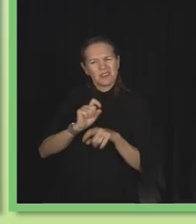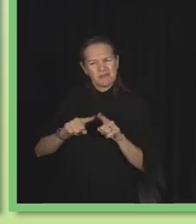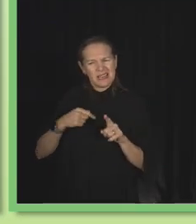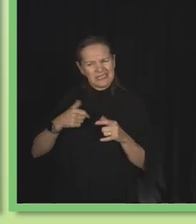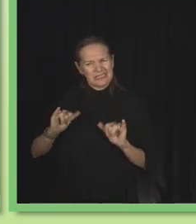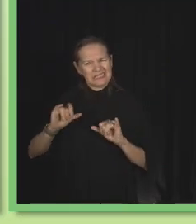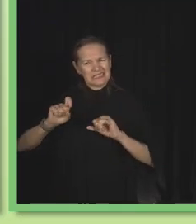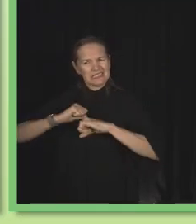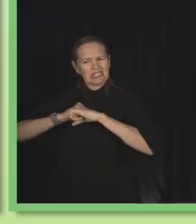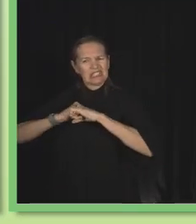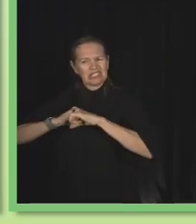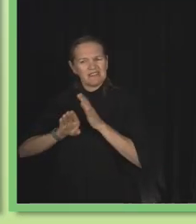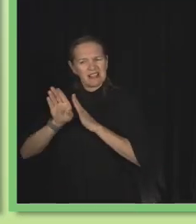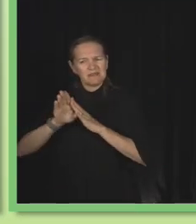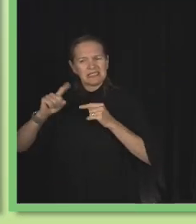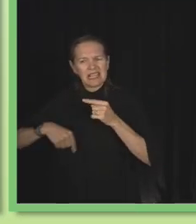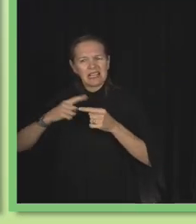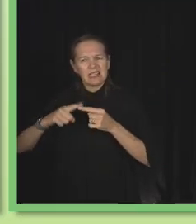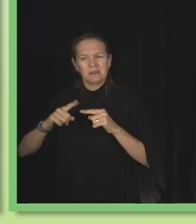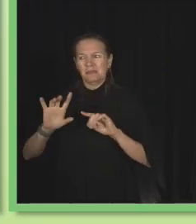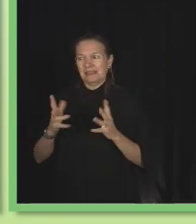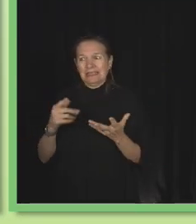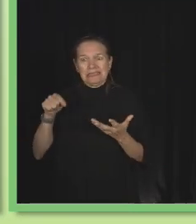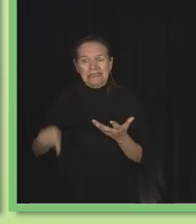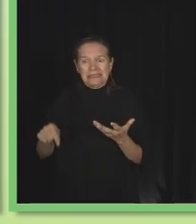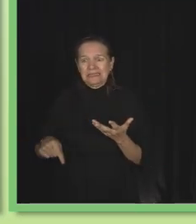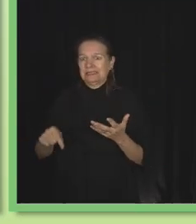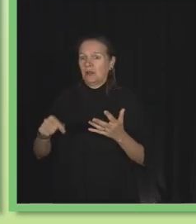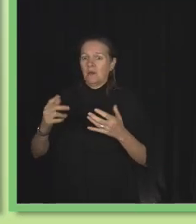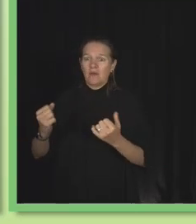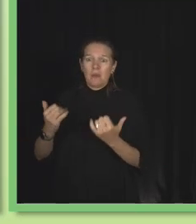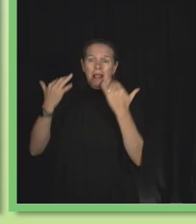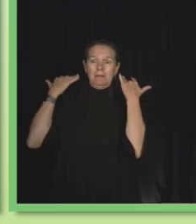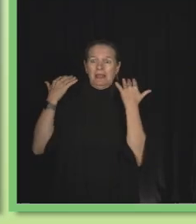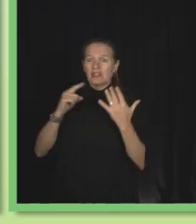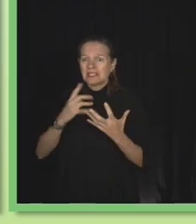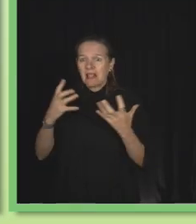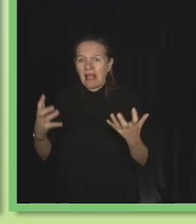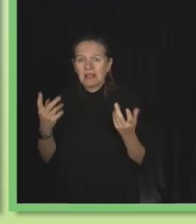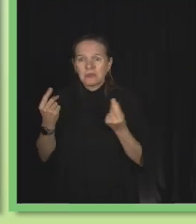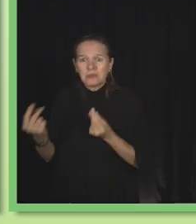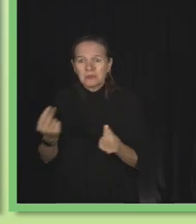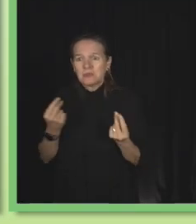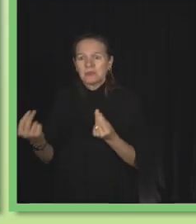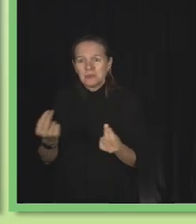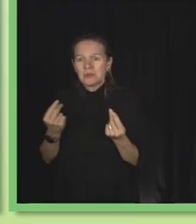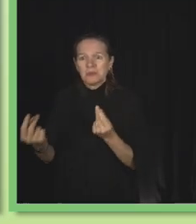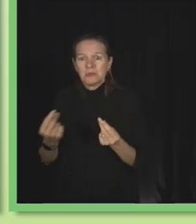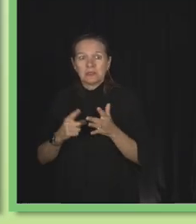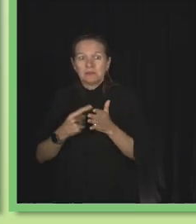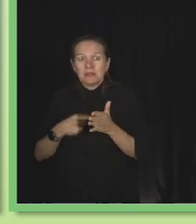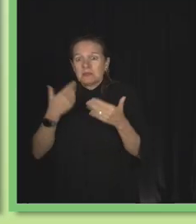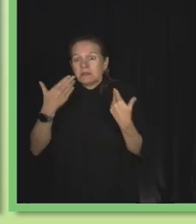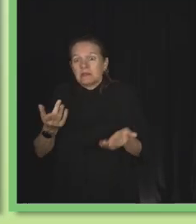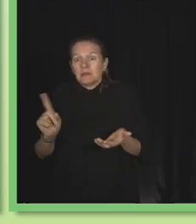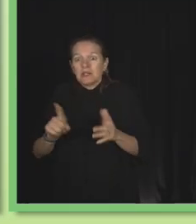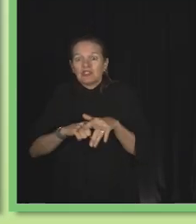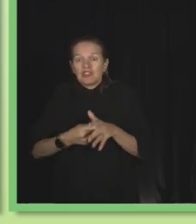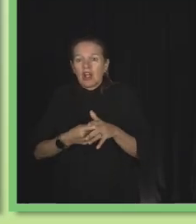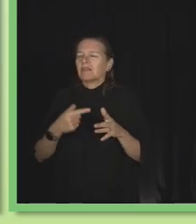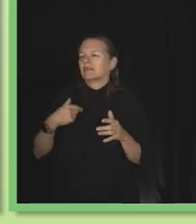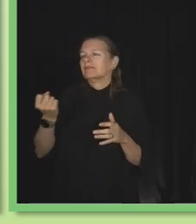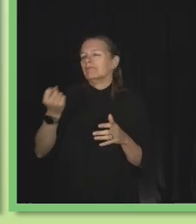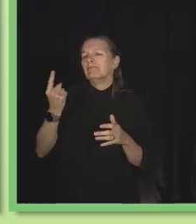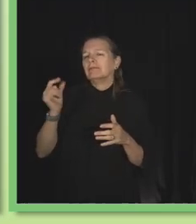development cycle. Unfortunately, this is so overwhelming. There's a lot to do, and I sometimes don't know where to start. Yeah, we understand